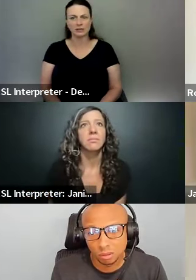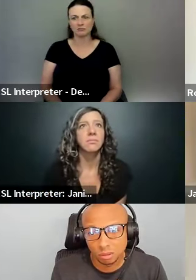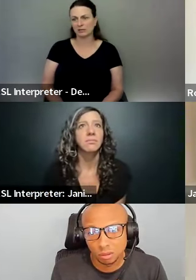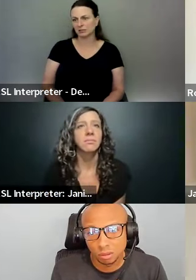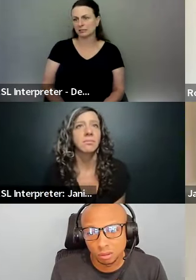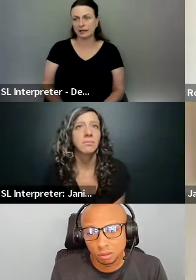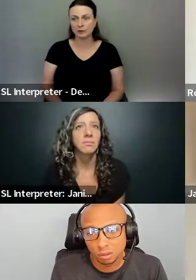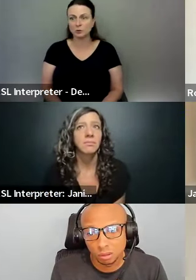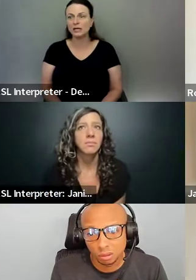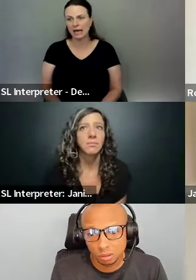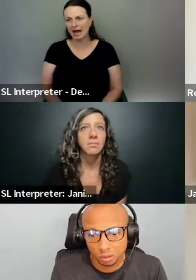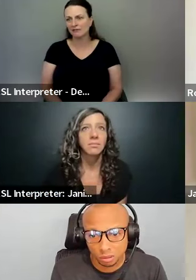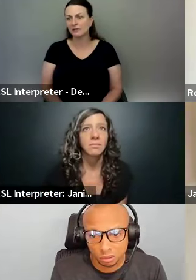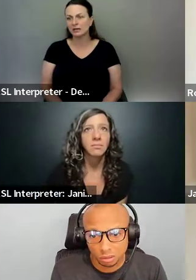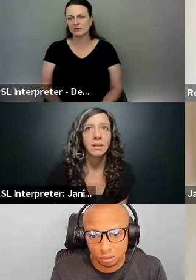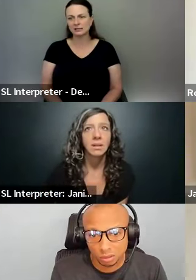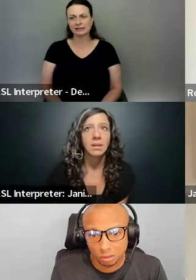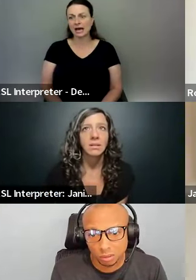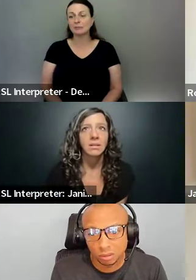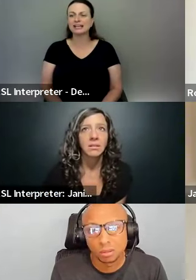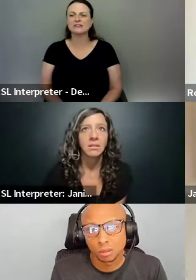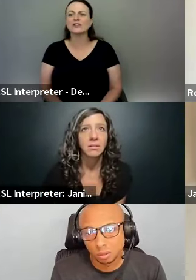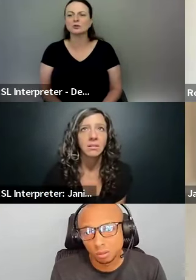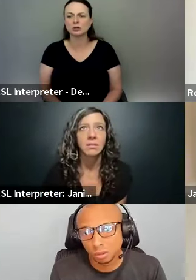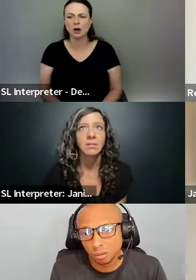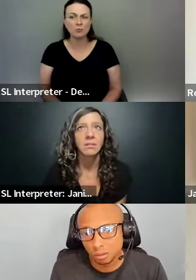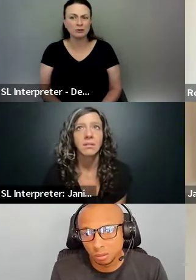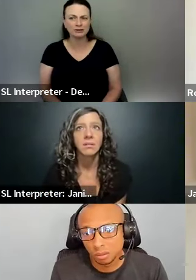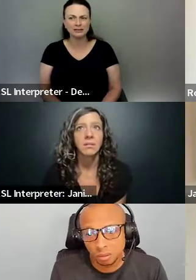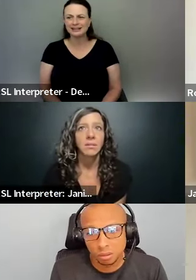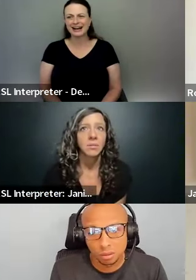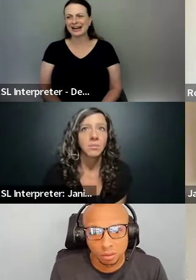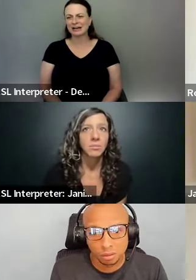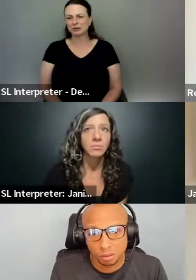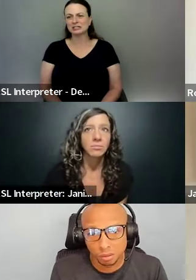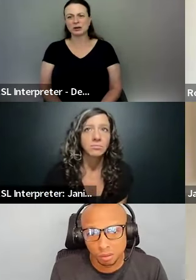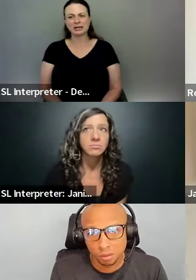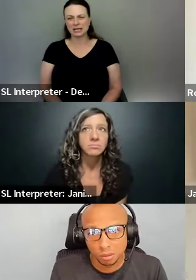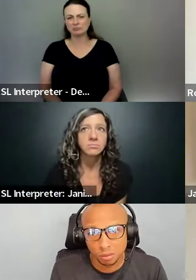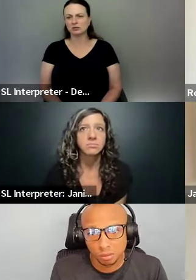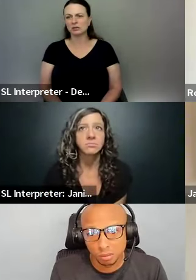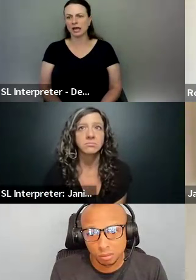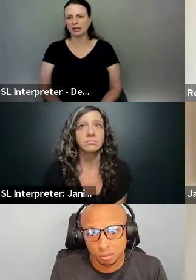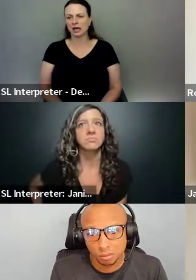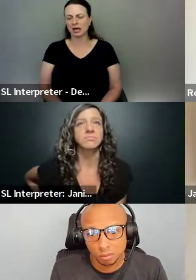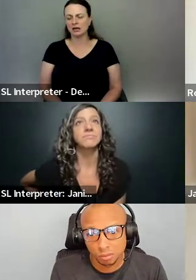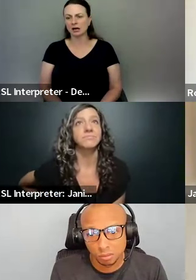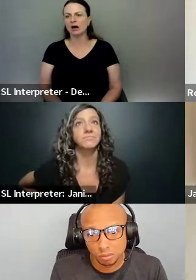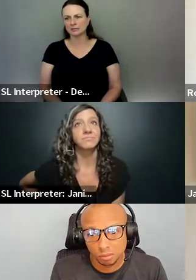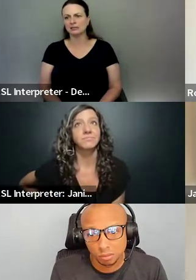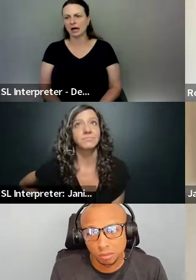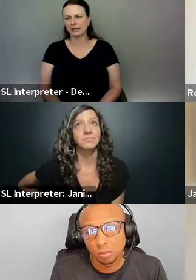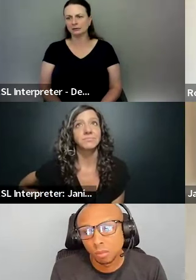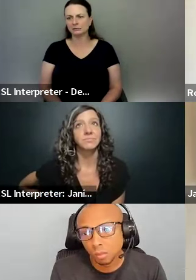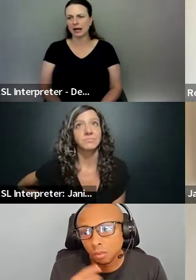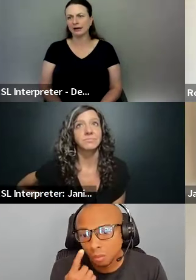BSL. We could have Mexican Sign Language. We could have things like that, but that's a future hope. I really just want to keep to getting a